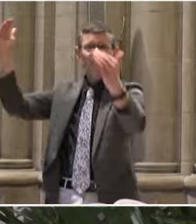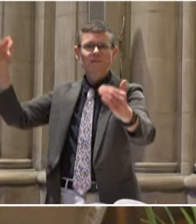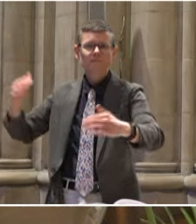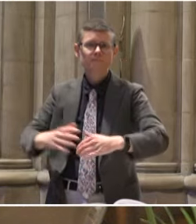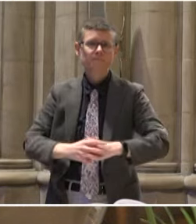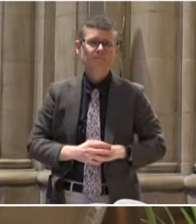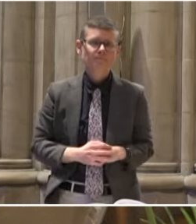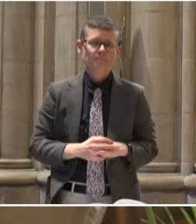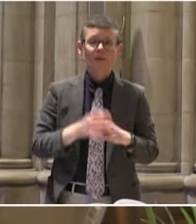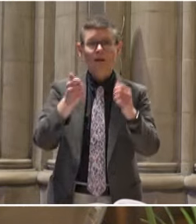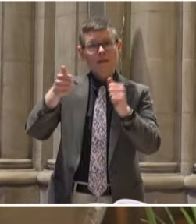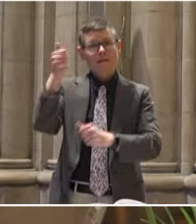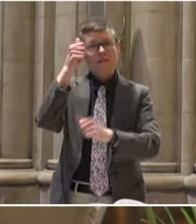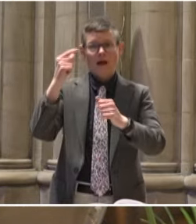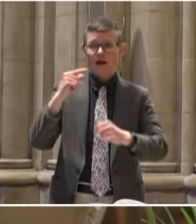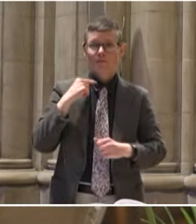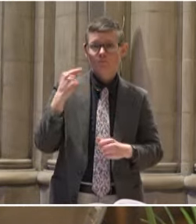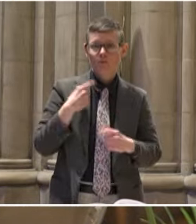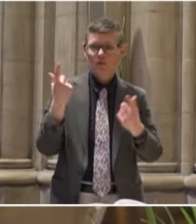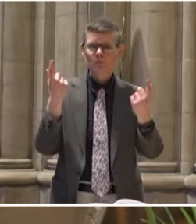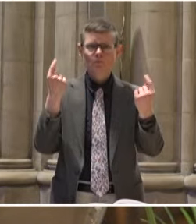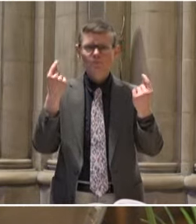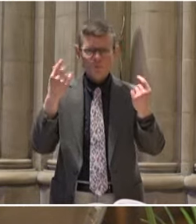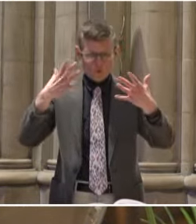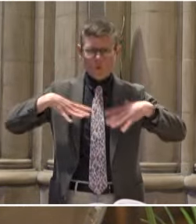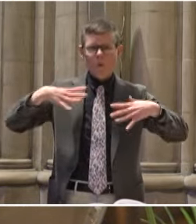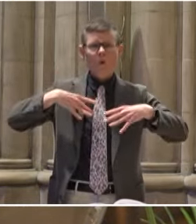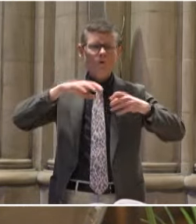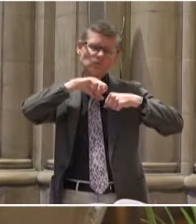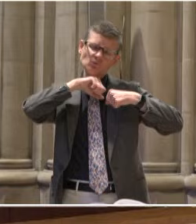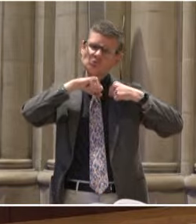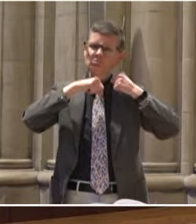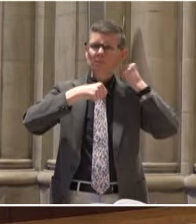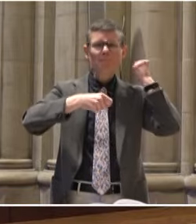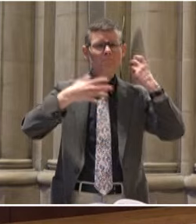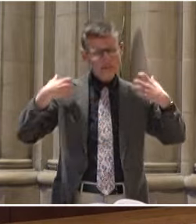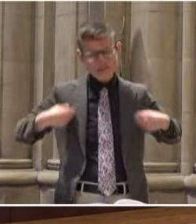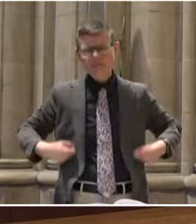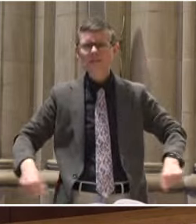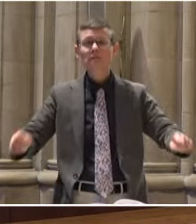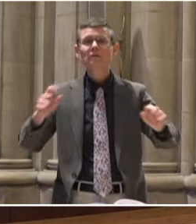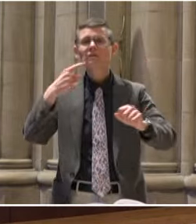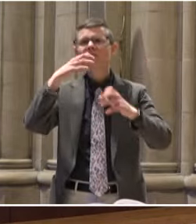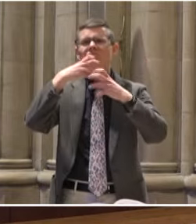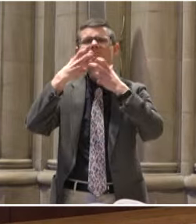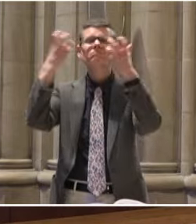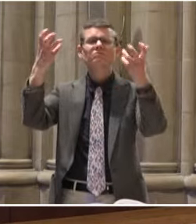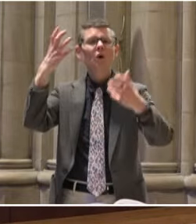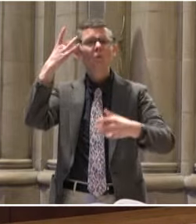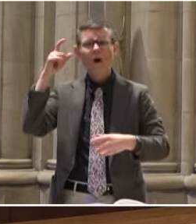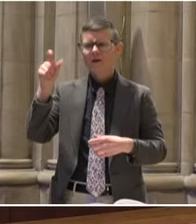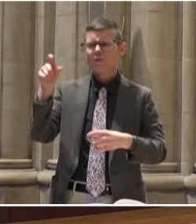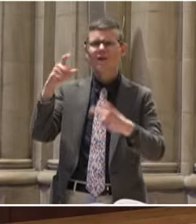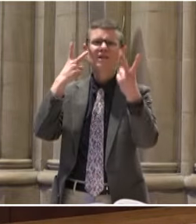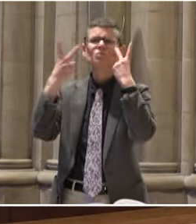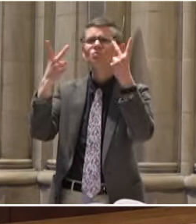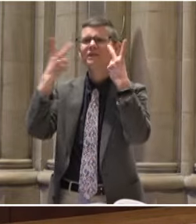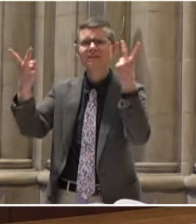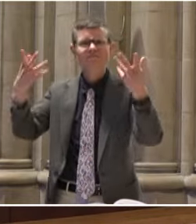Then the high priest tore his clothes and said, "Why do we still need witnesses? You have heard his